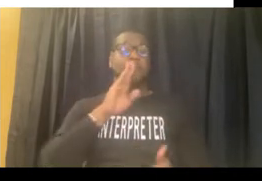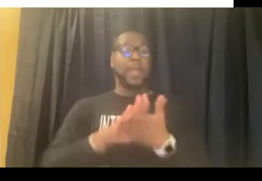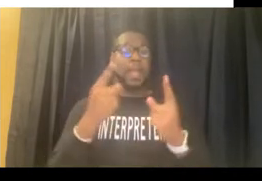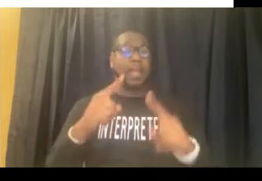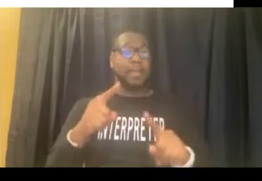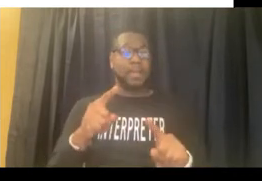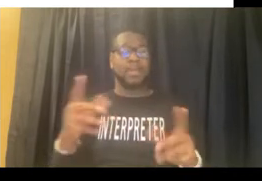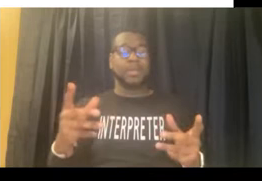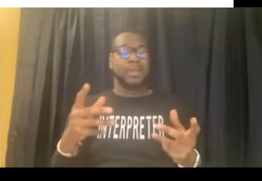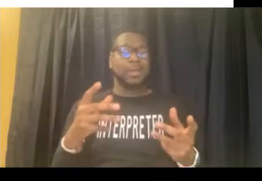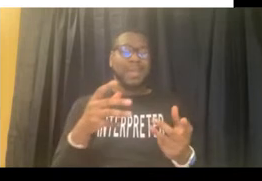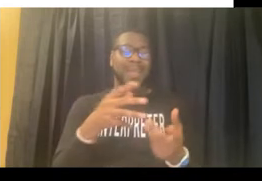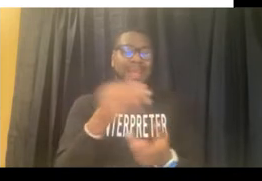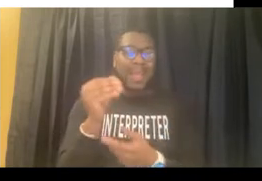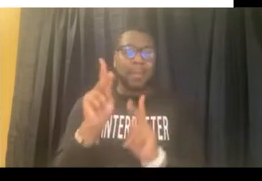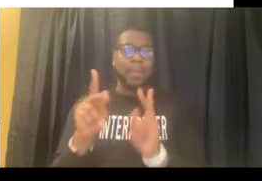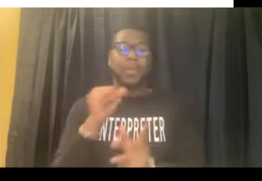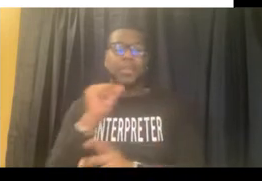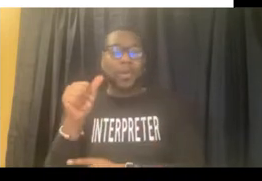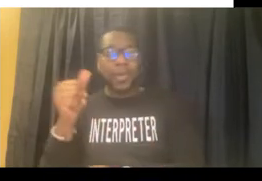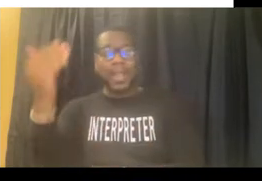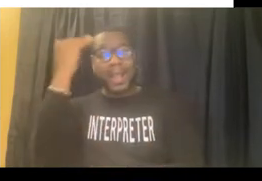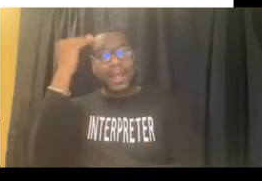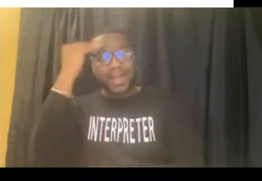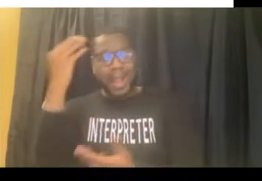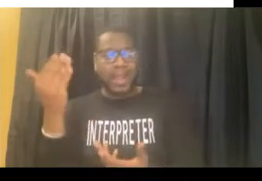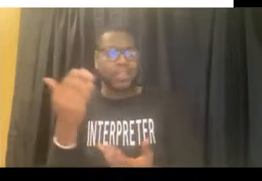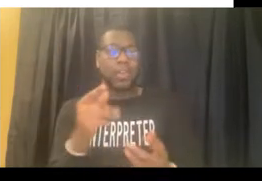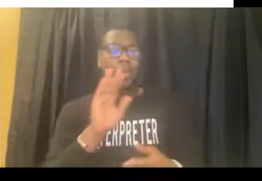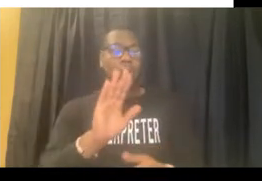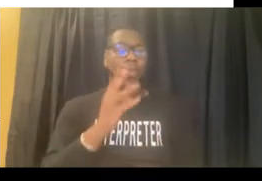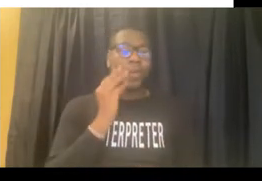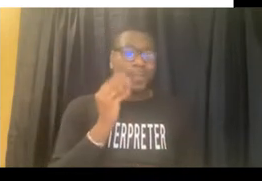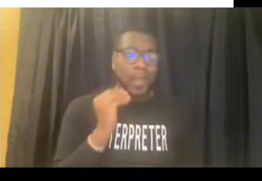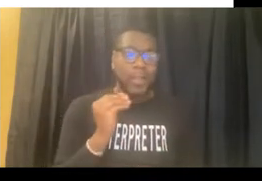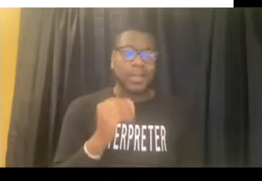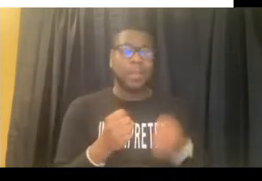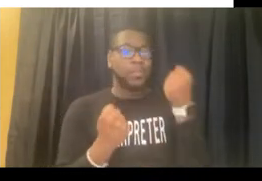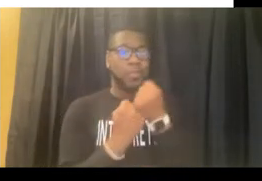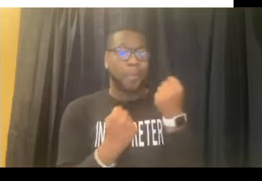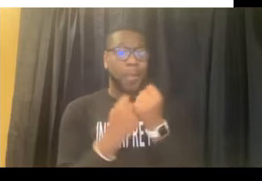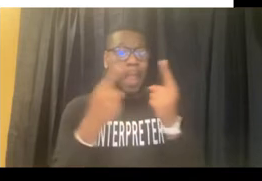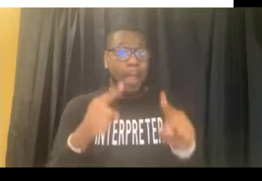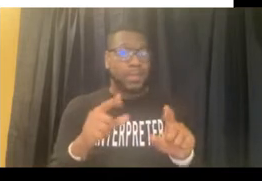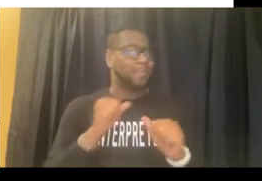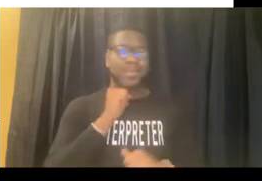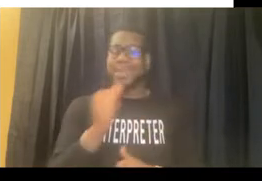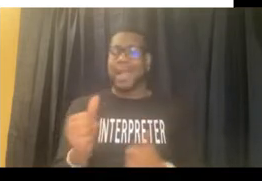acknowledge you because they're like, oh, well, I read your file, you're a runaway. It doesn't support you. So adults are